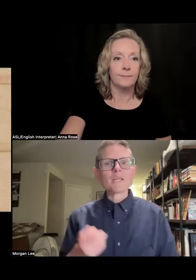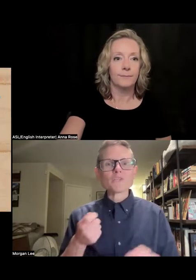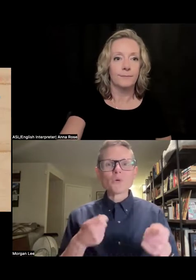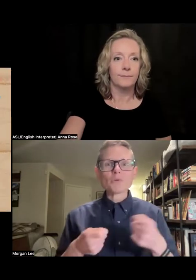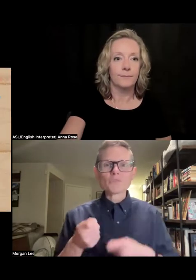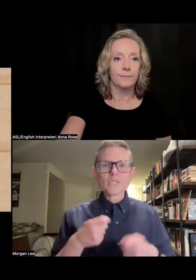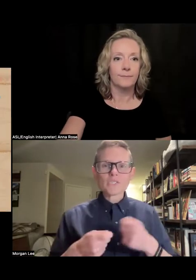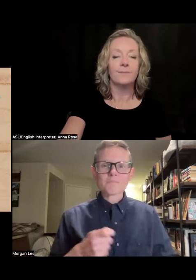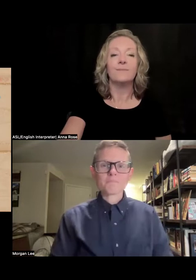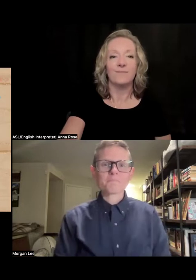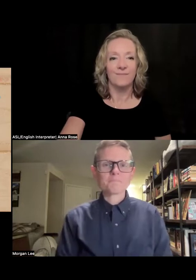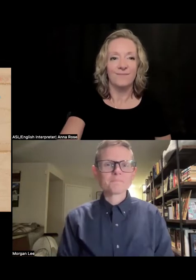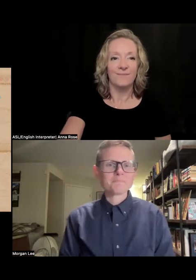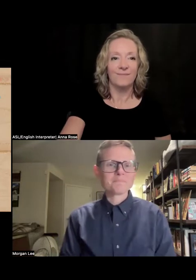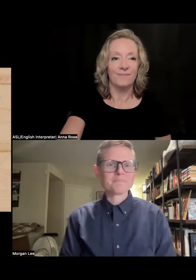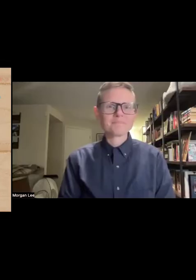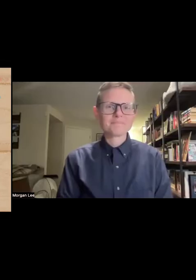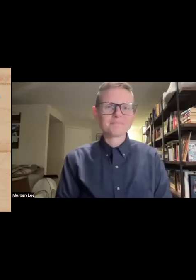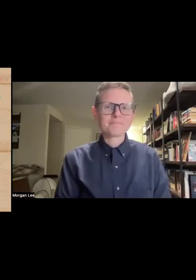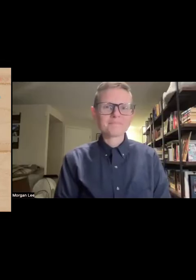So, oh, interpreter switch.